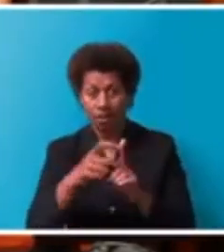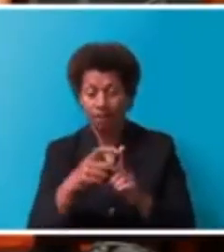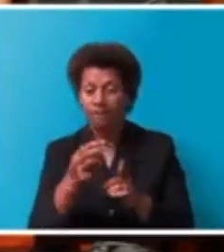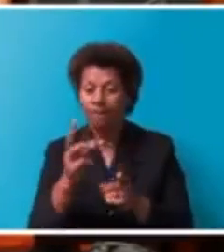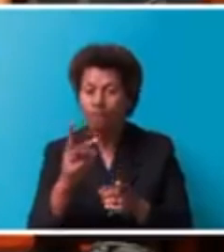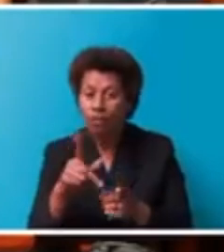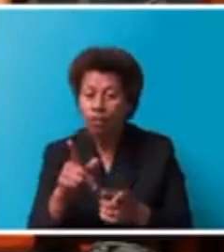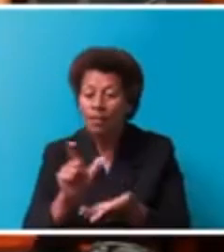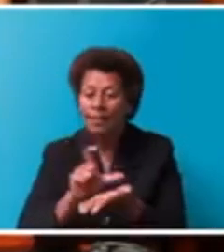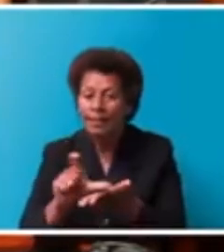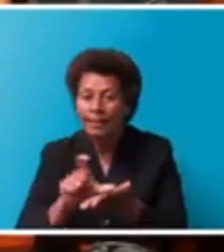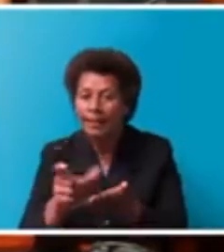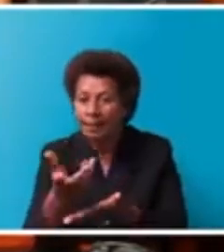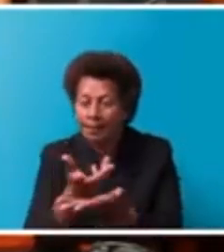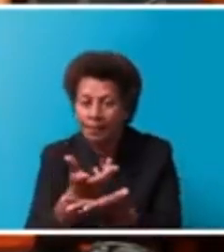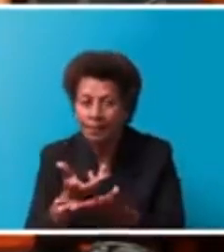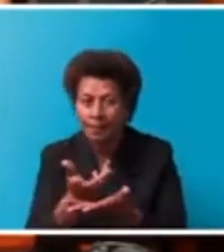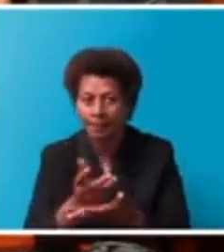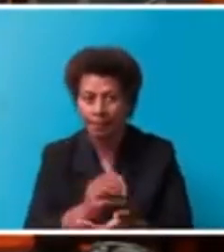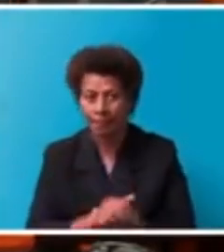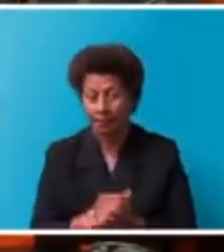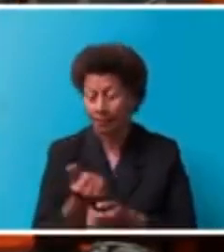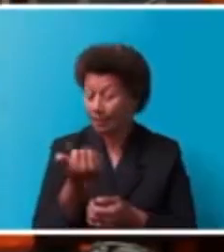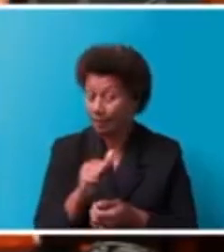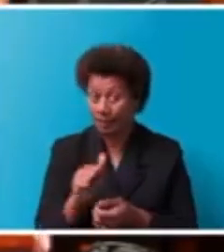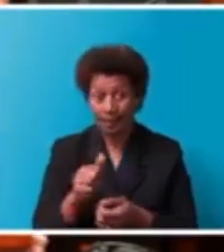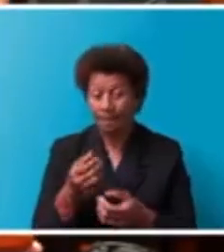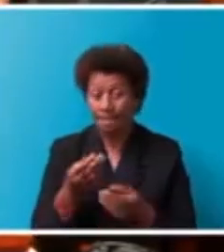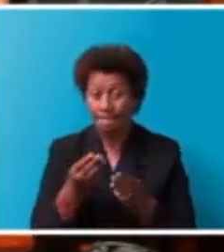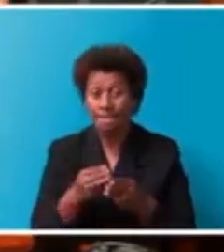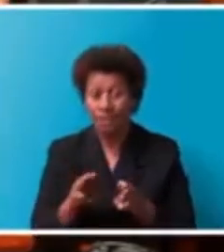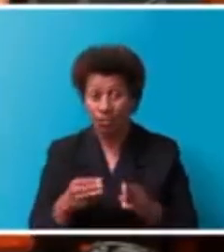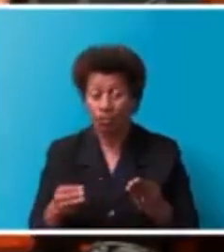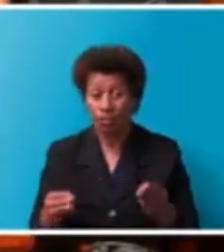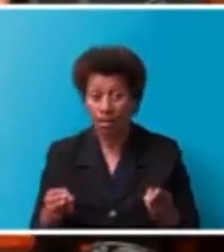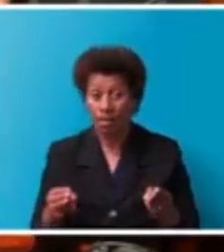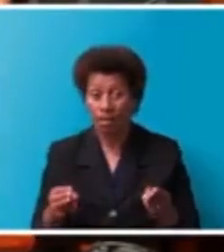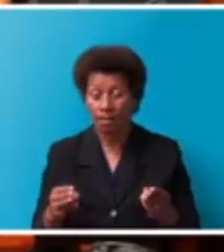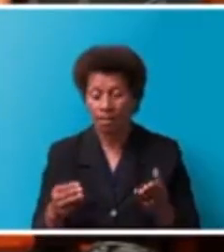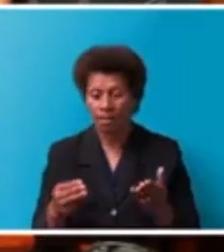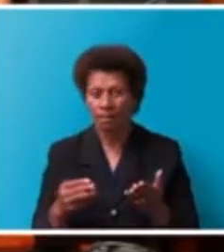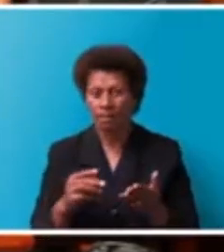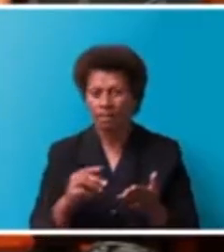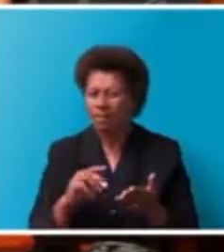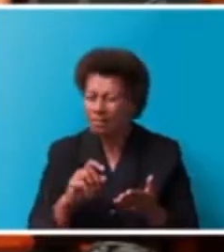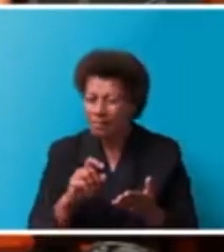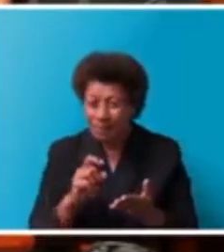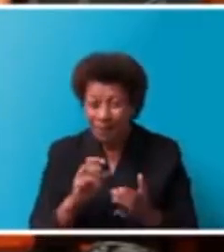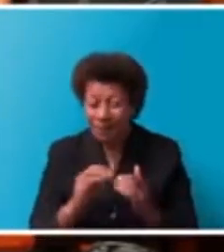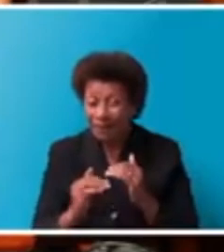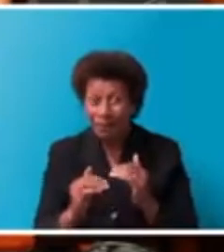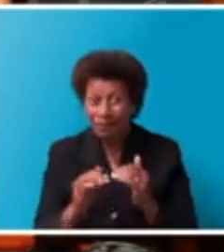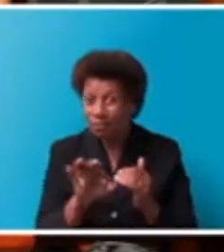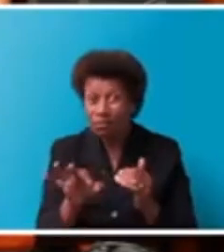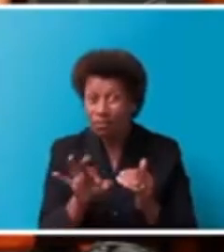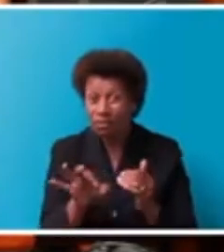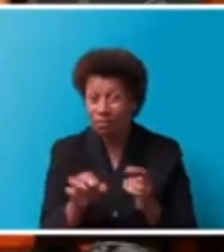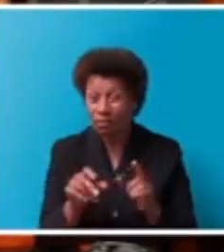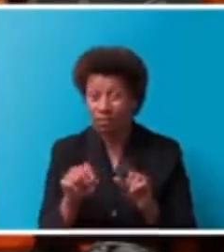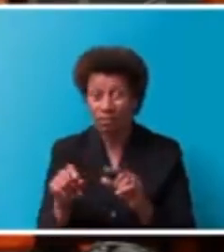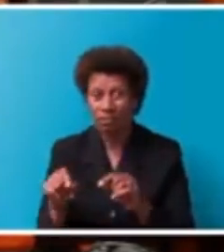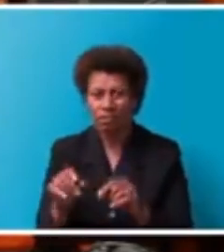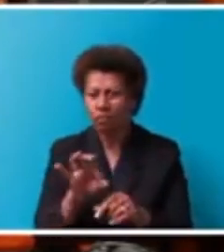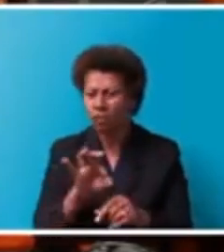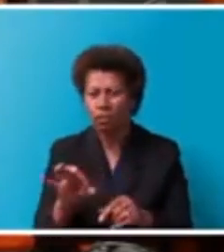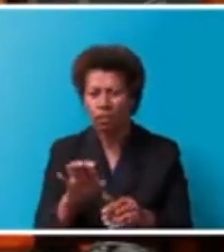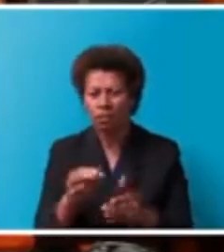sought. Any mineral, Mr. Speaker, even in concentrates form, is not illegal if